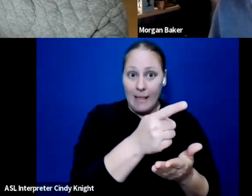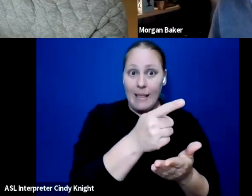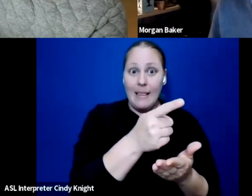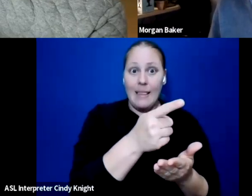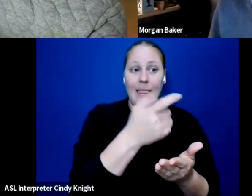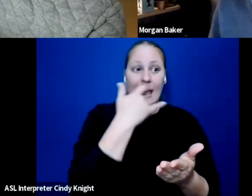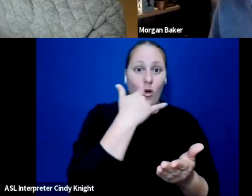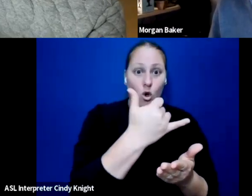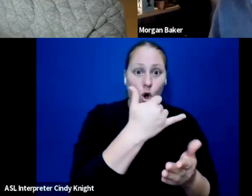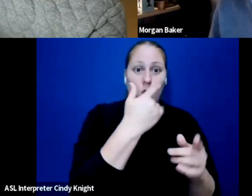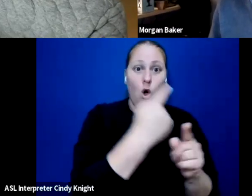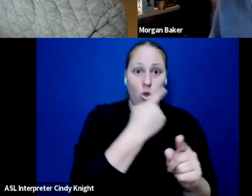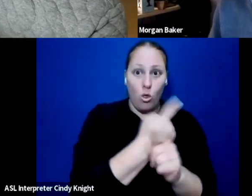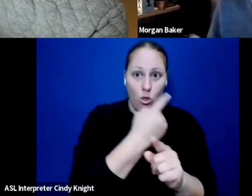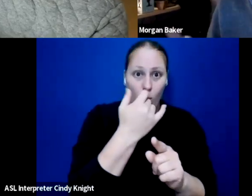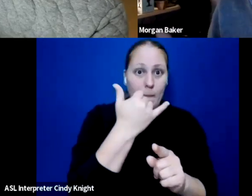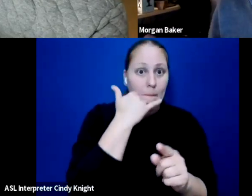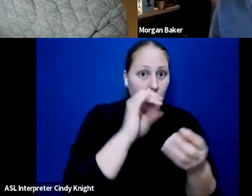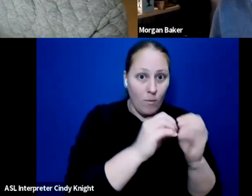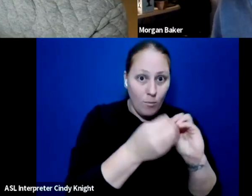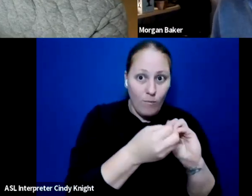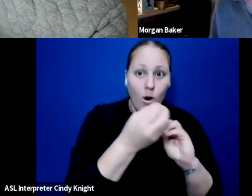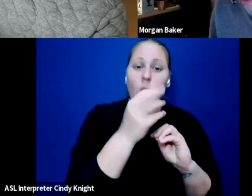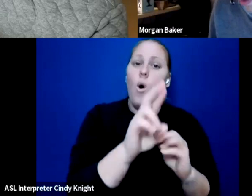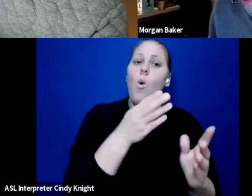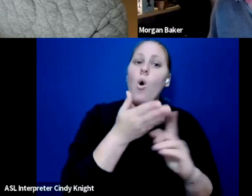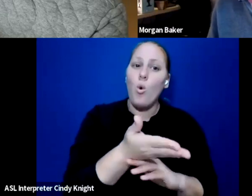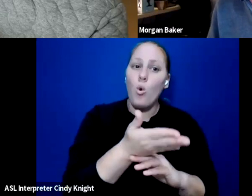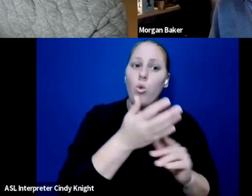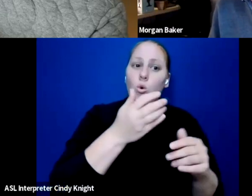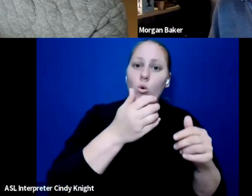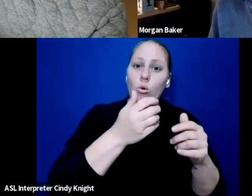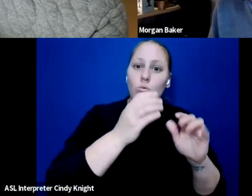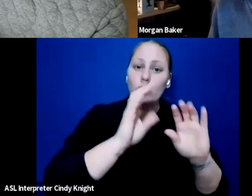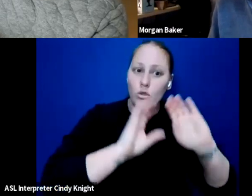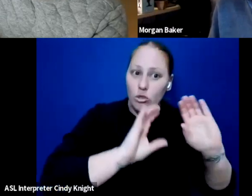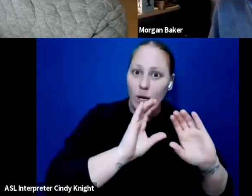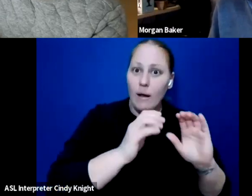line or came in through chat and text correctly.